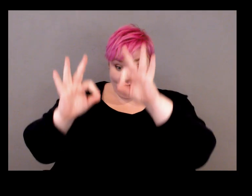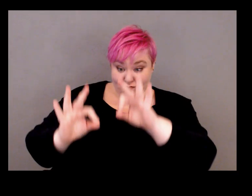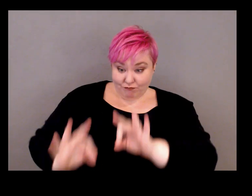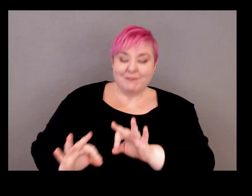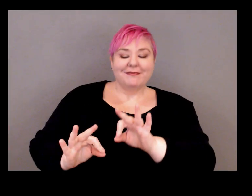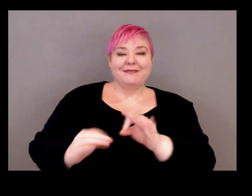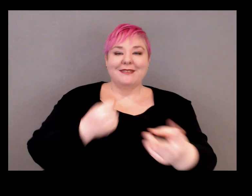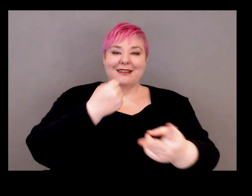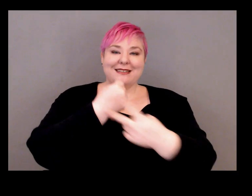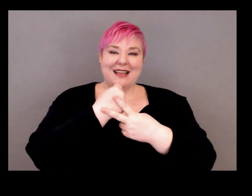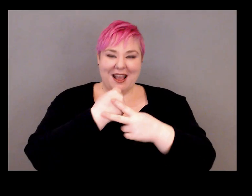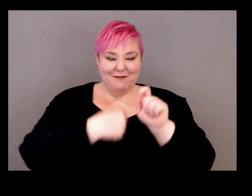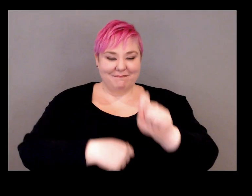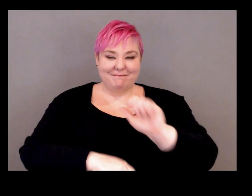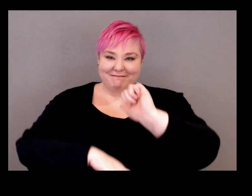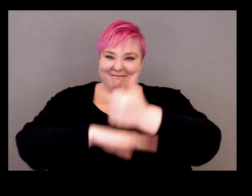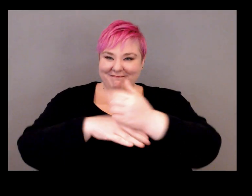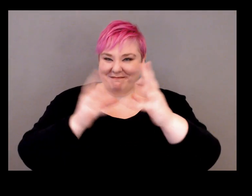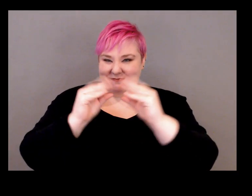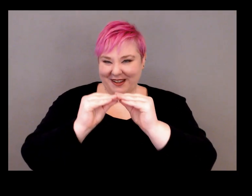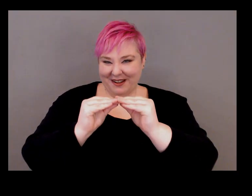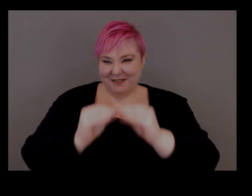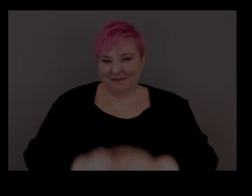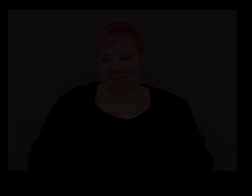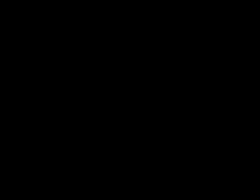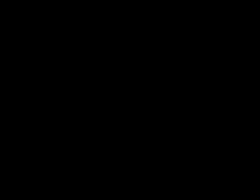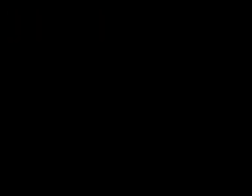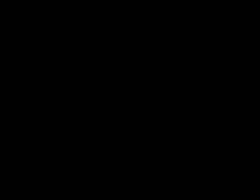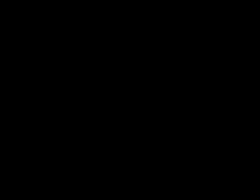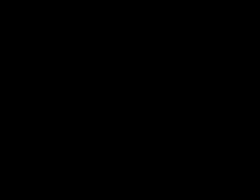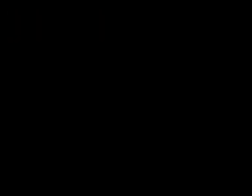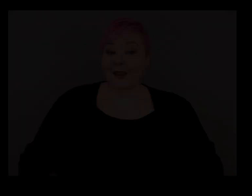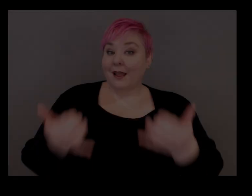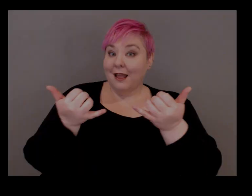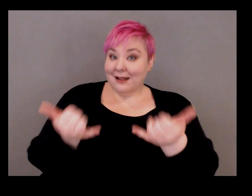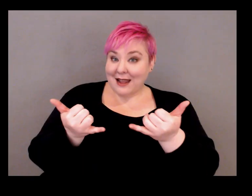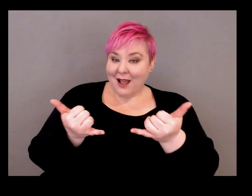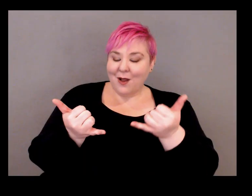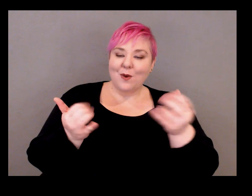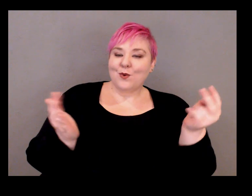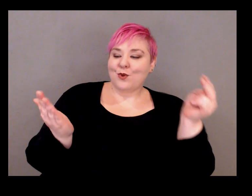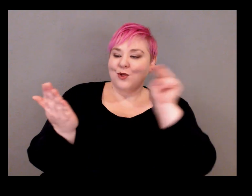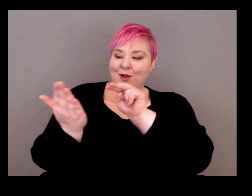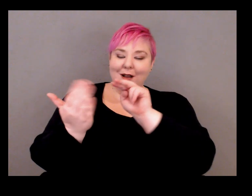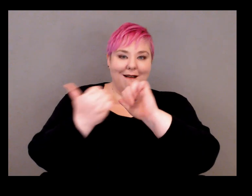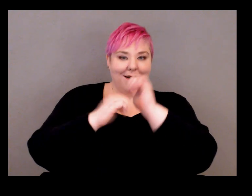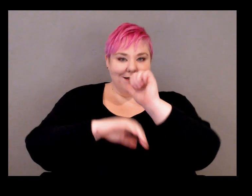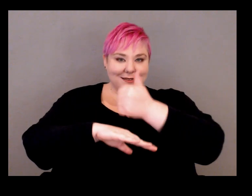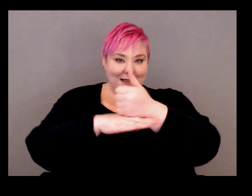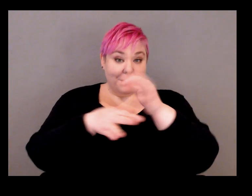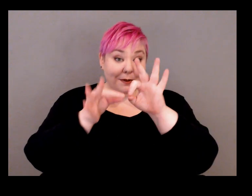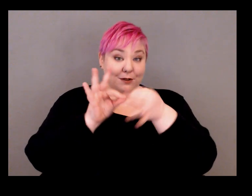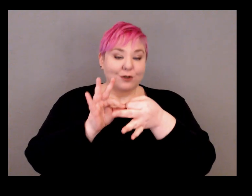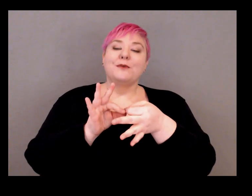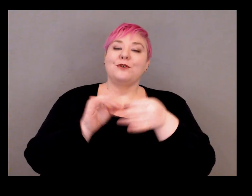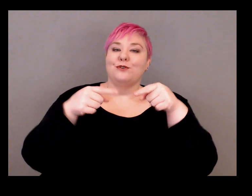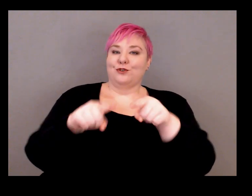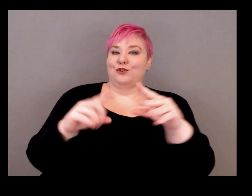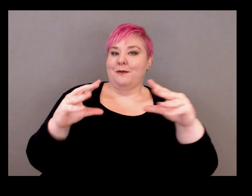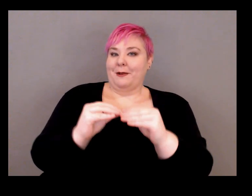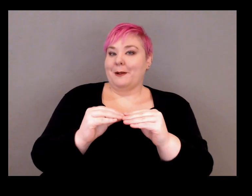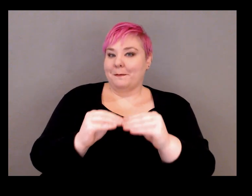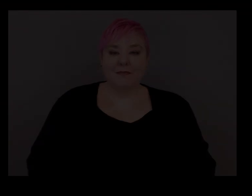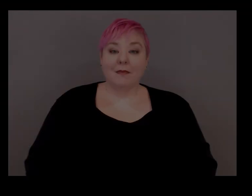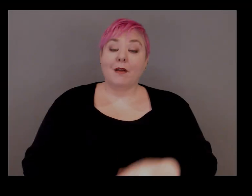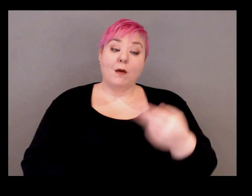looks good, click Save to create your meeting. Now let's look at how to set up interpreters the day of your